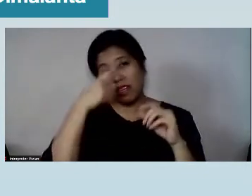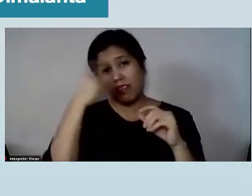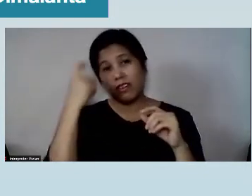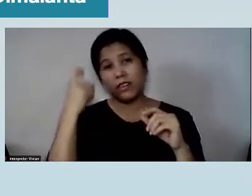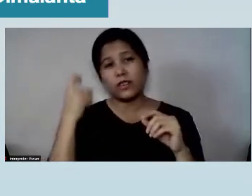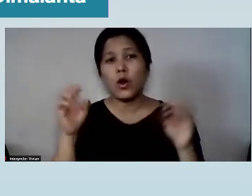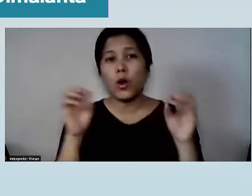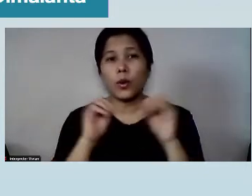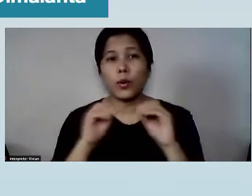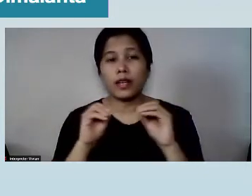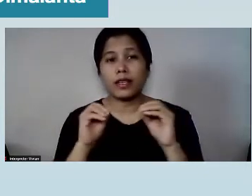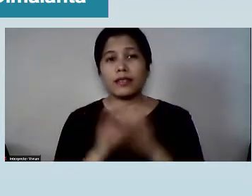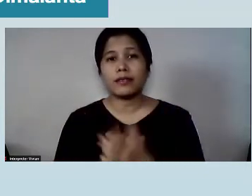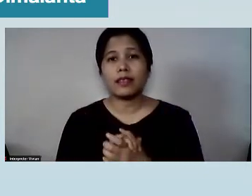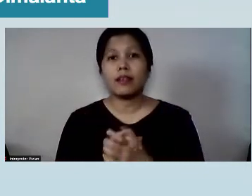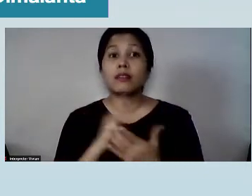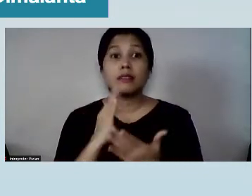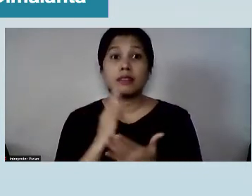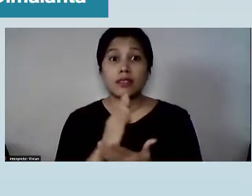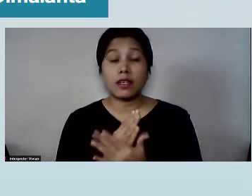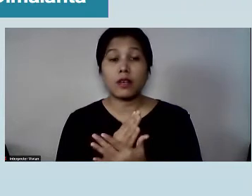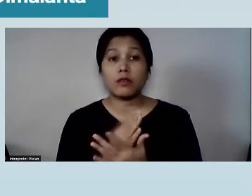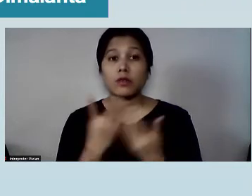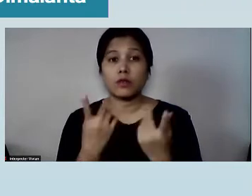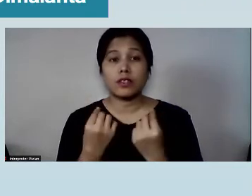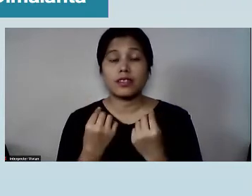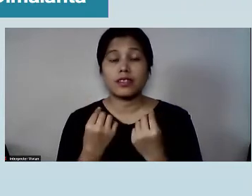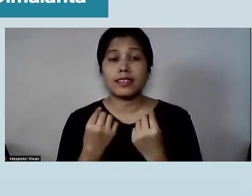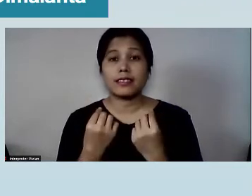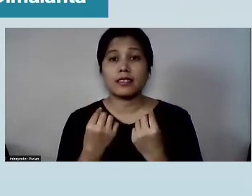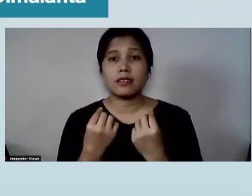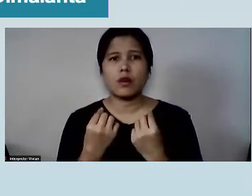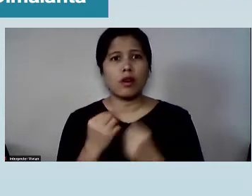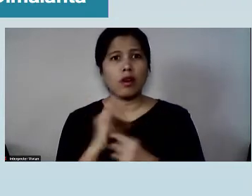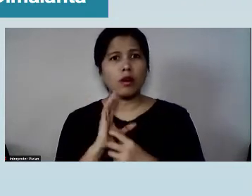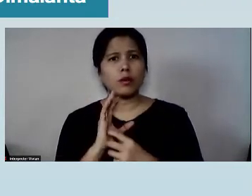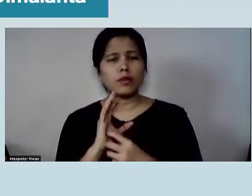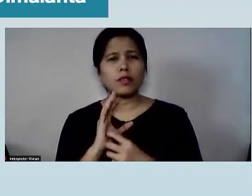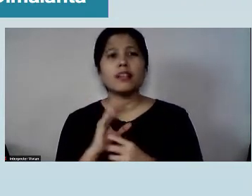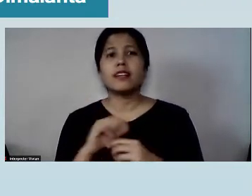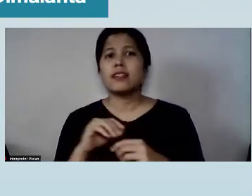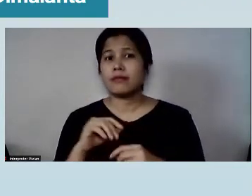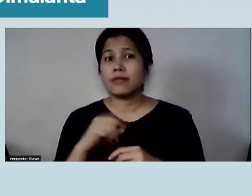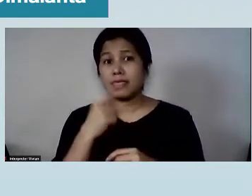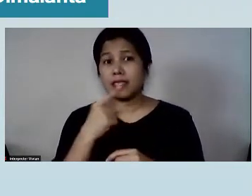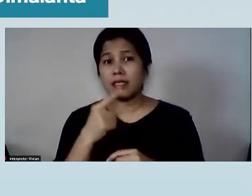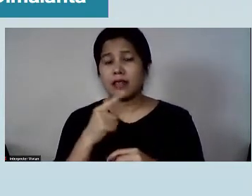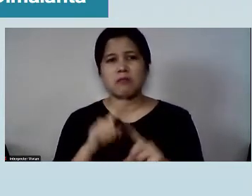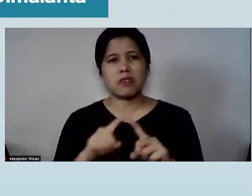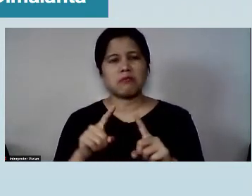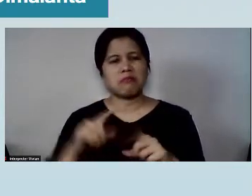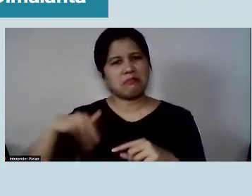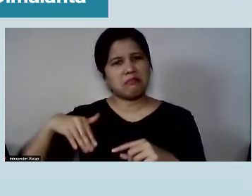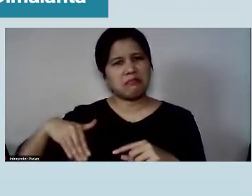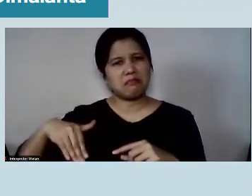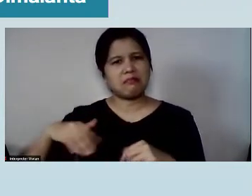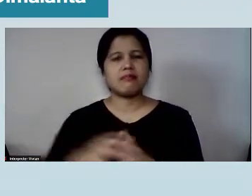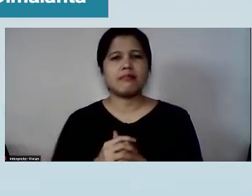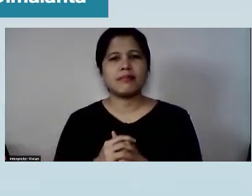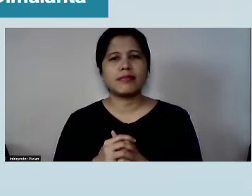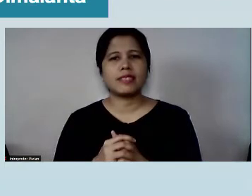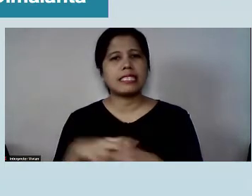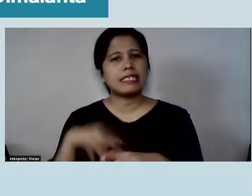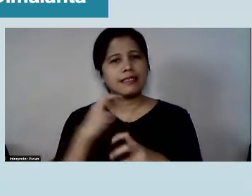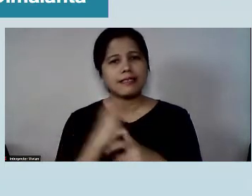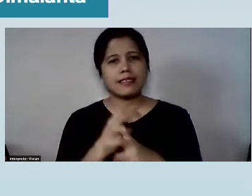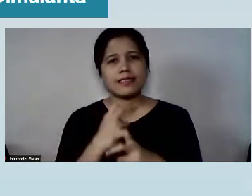walang, what do you call this? Magsa-stop sa kanila from doing something na, oops, I said it, sorry, pero too late, I said it already. Difficulty